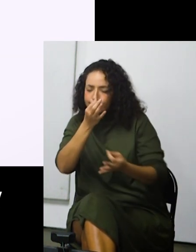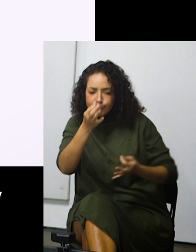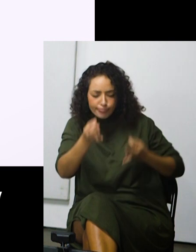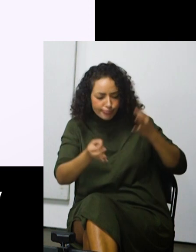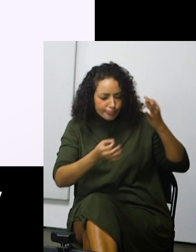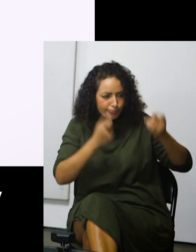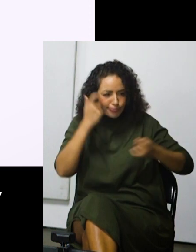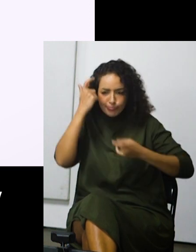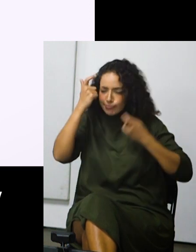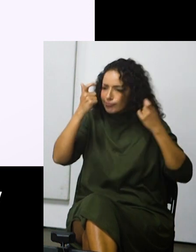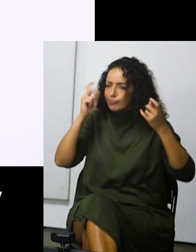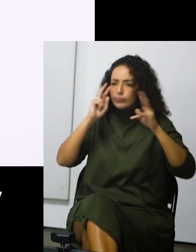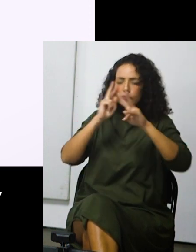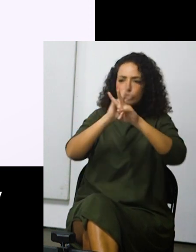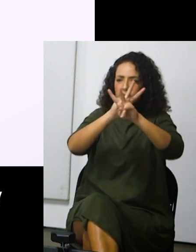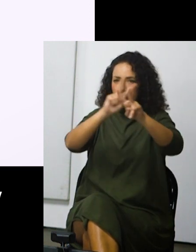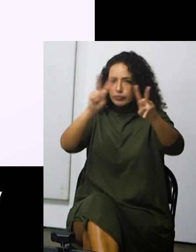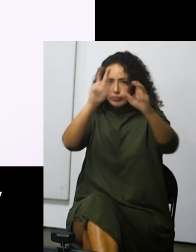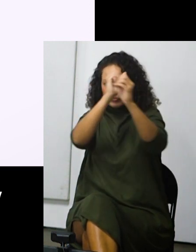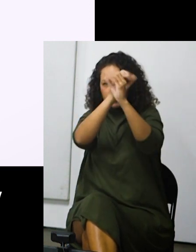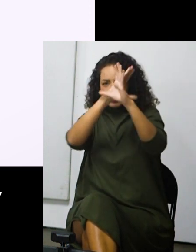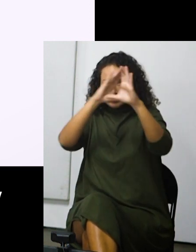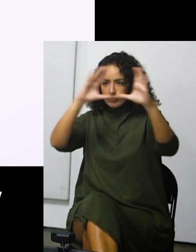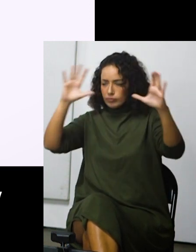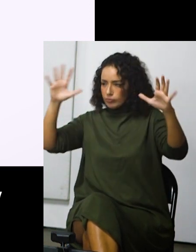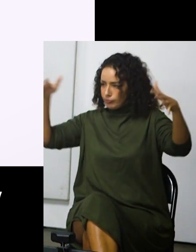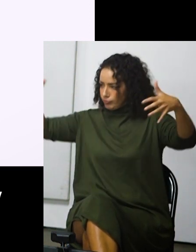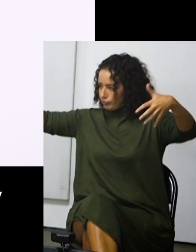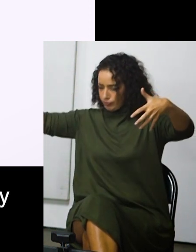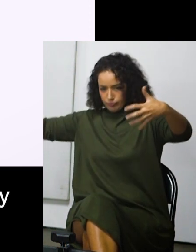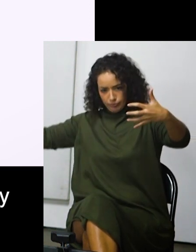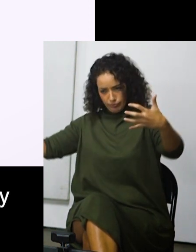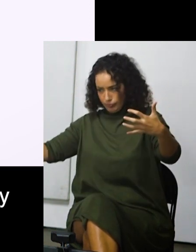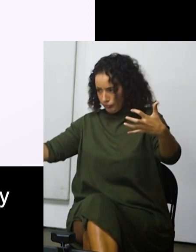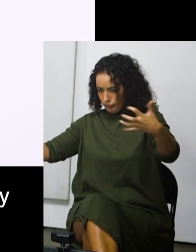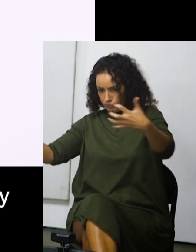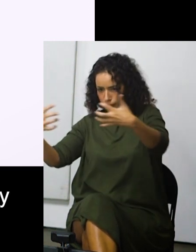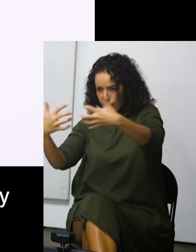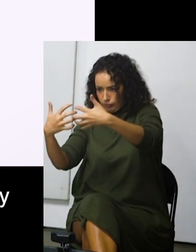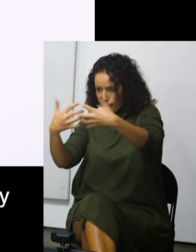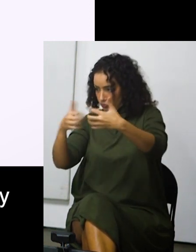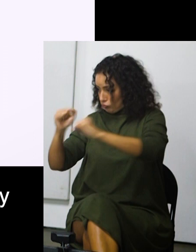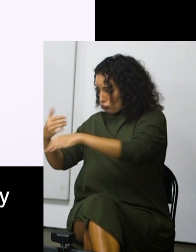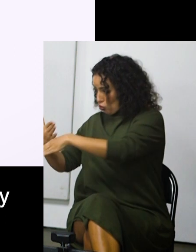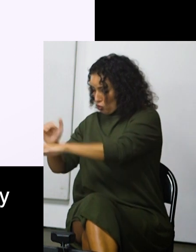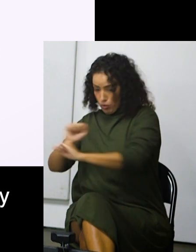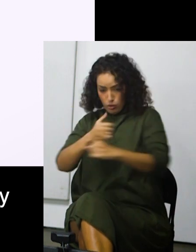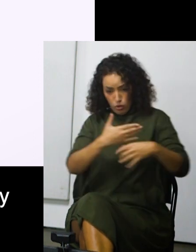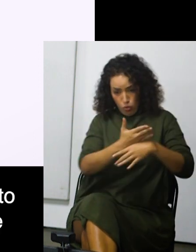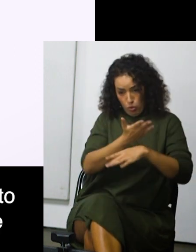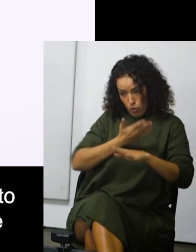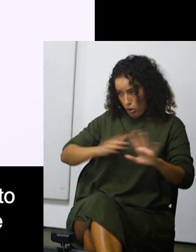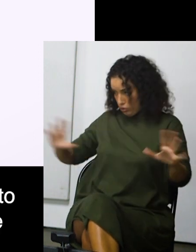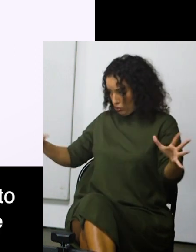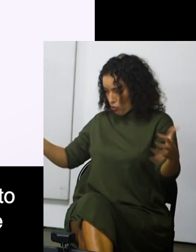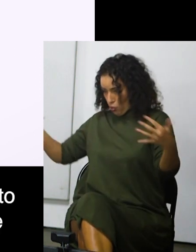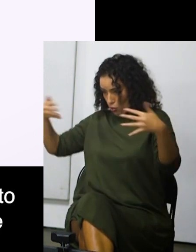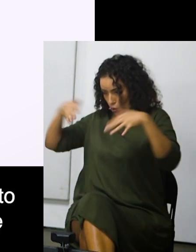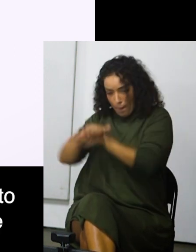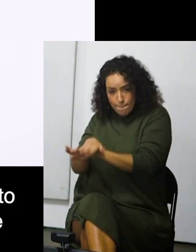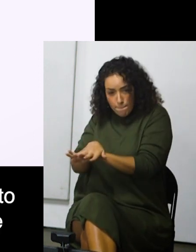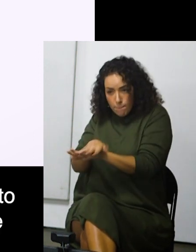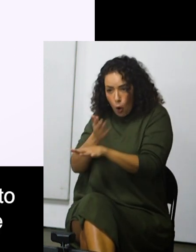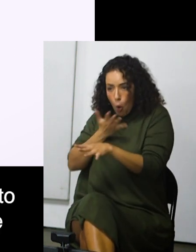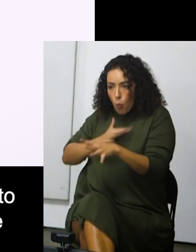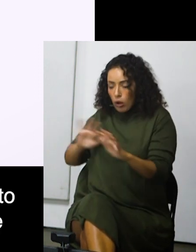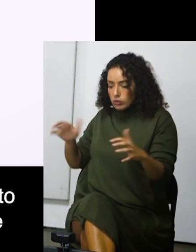How do you visually negotiate moments of joining? Do you want to integrate your group's work with another's where they meet, or do you want the edges of your